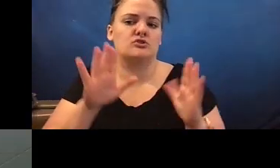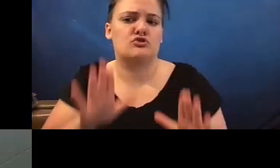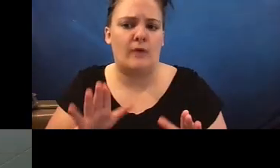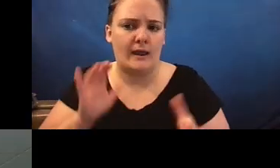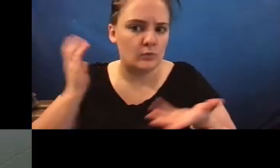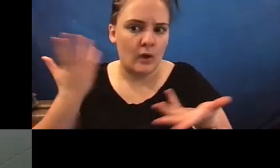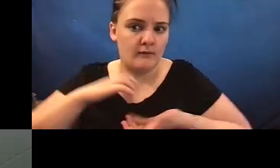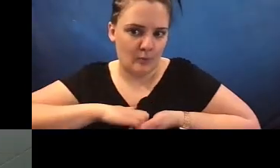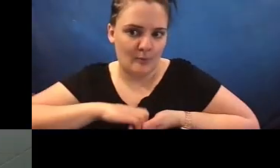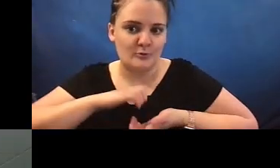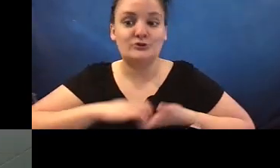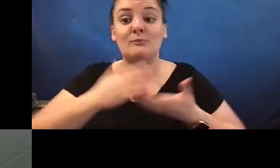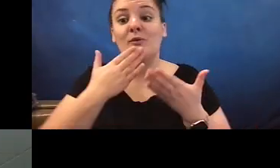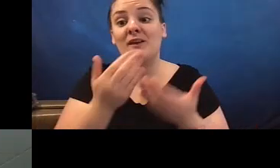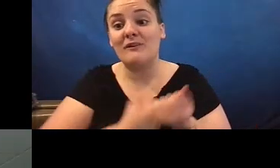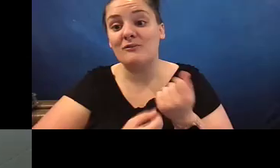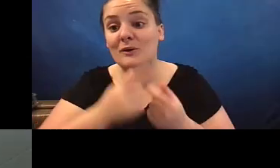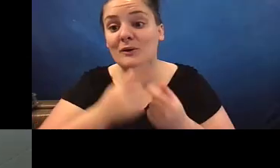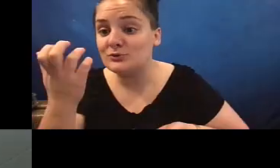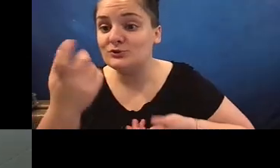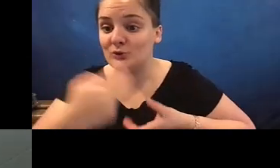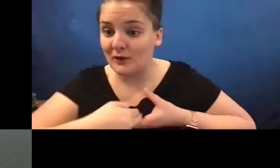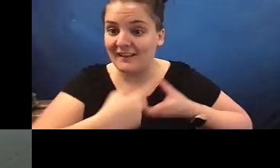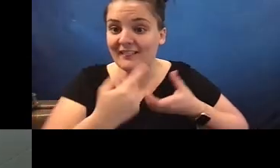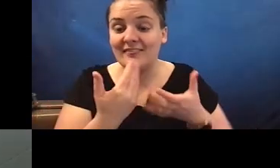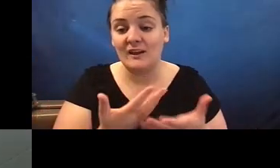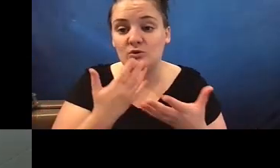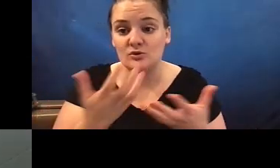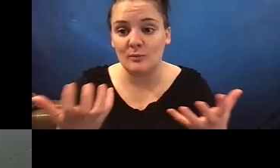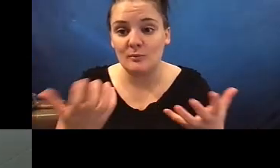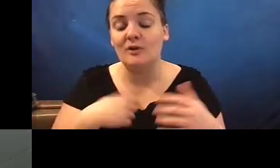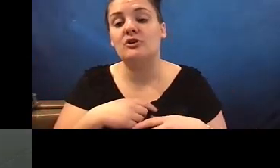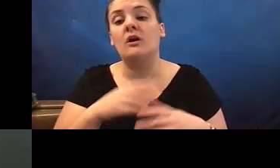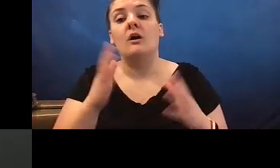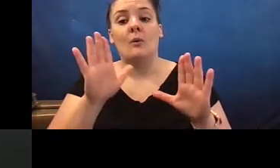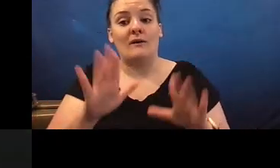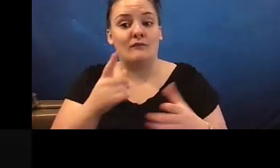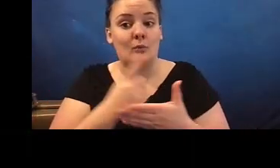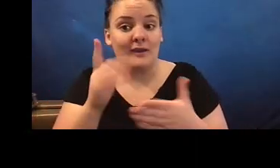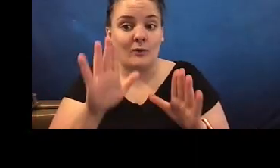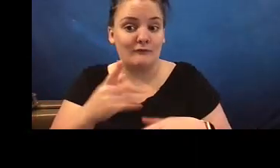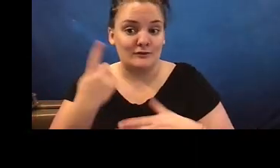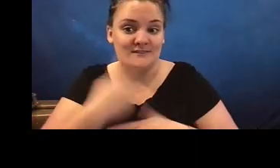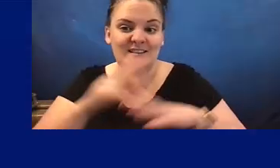thank you very much, everybody, for joining. Thank you so much for our speakers and panelists. A wonderful week, wonderful day. See ya.